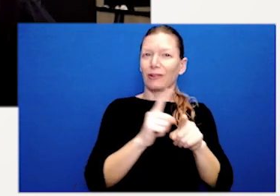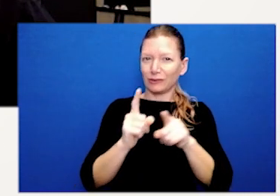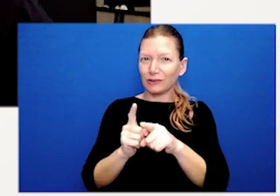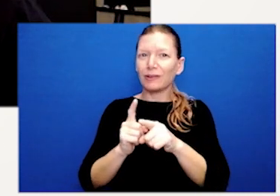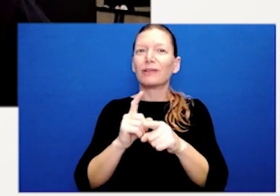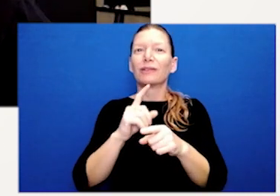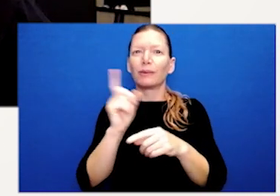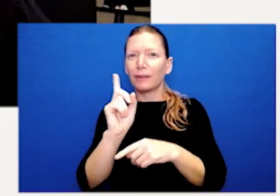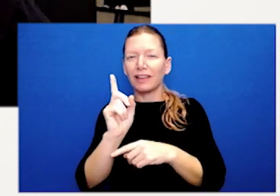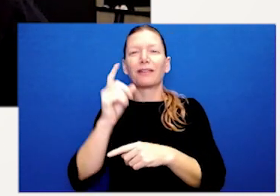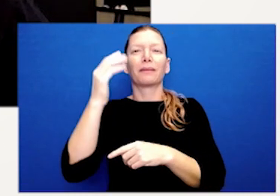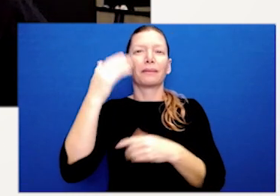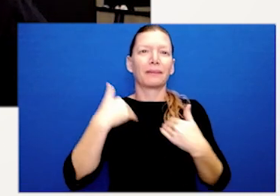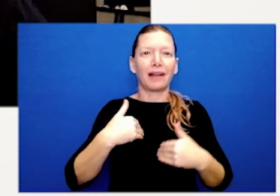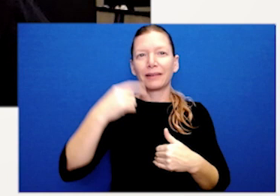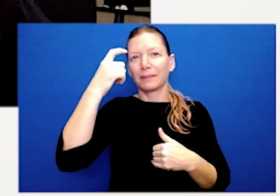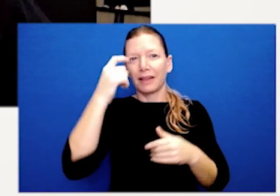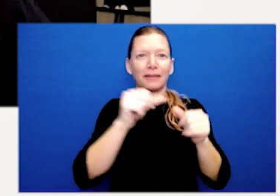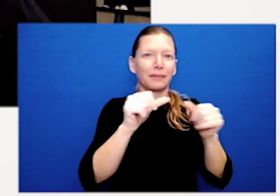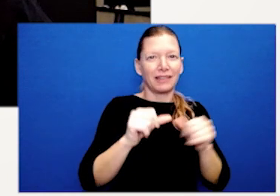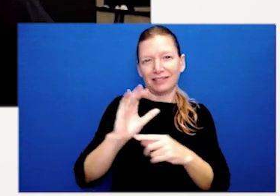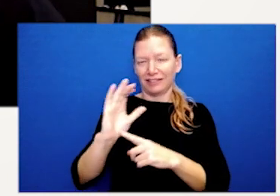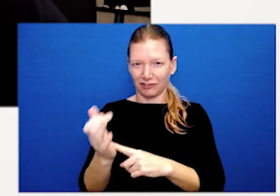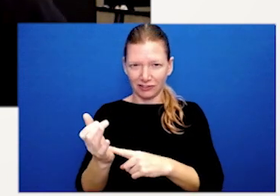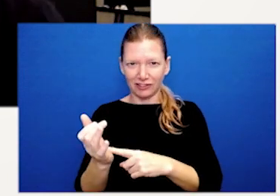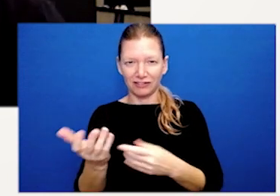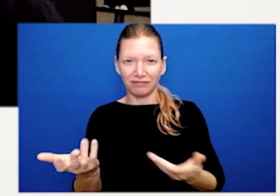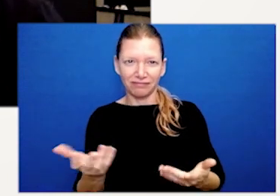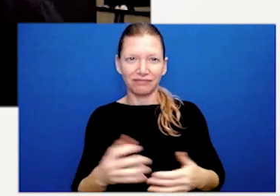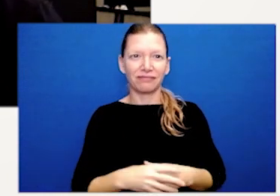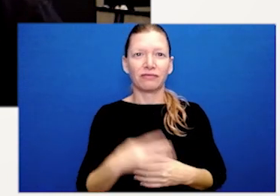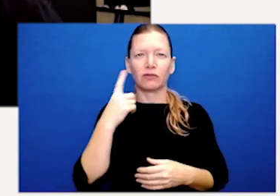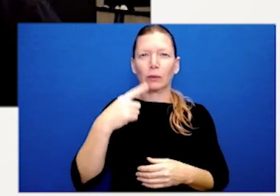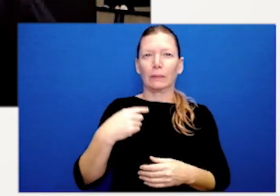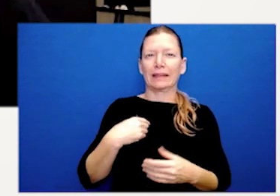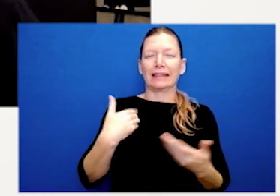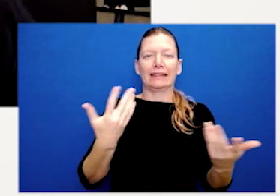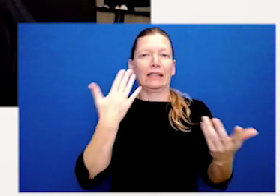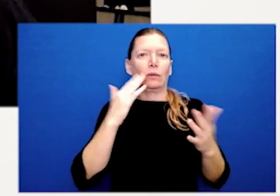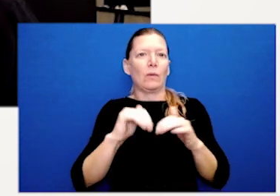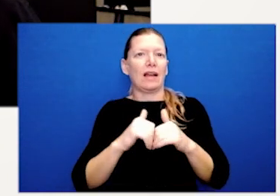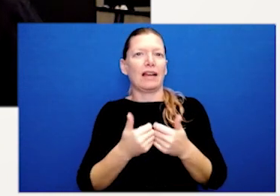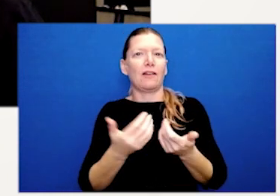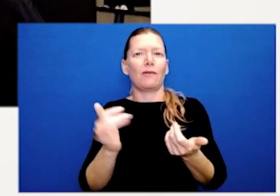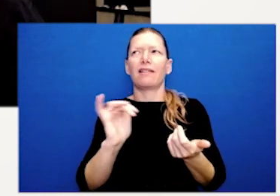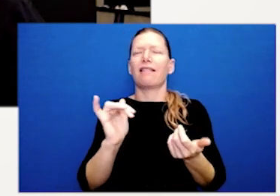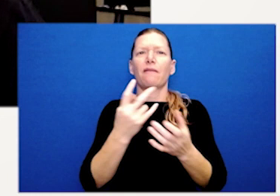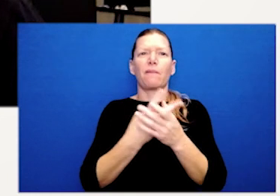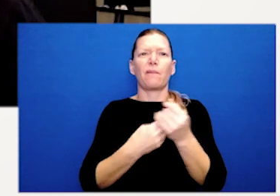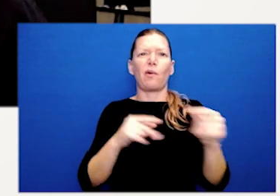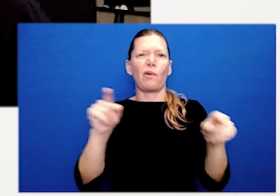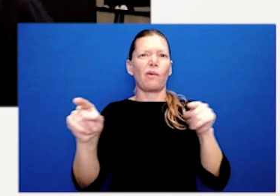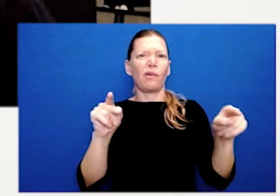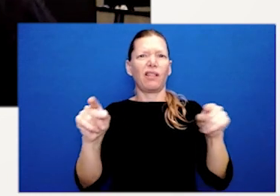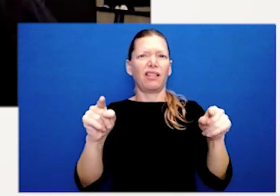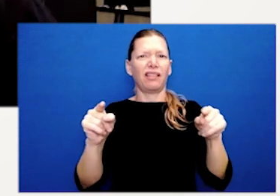And poetry is also located in body, mind, place, and culture. So for me, I